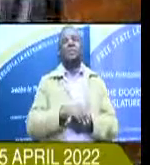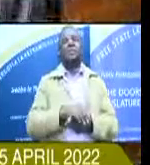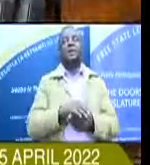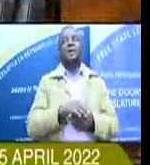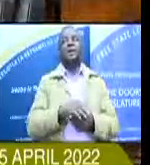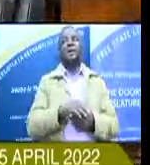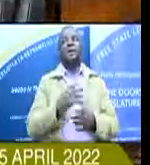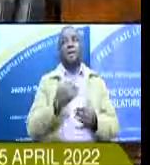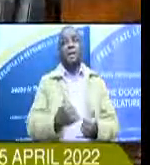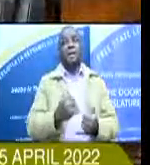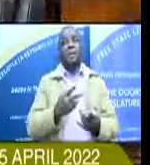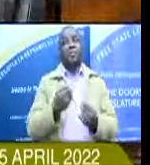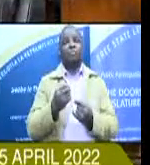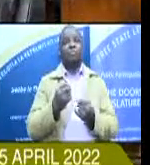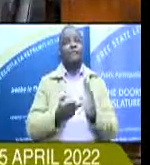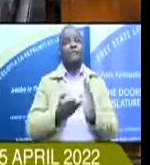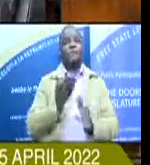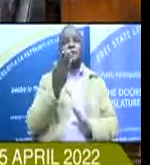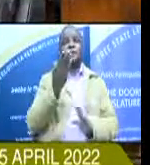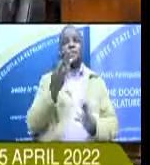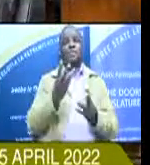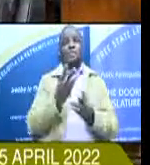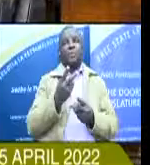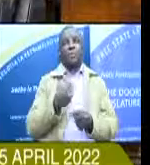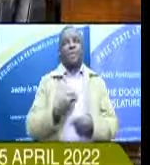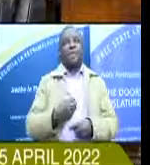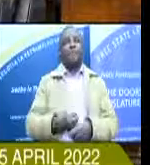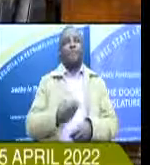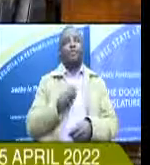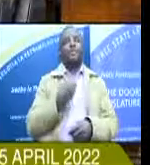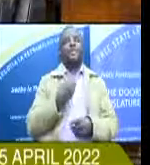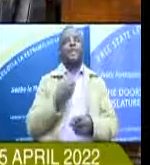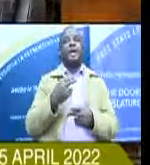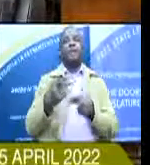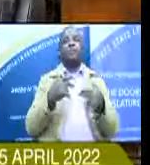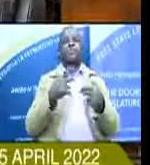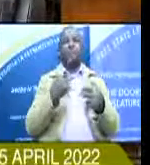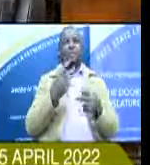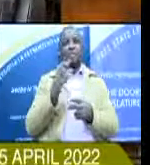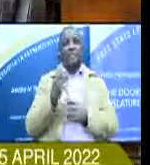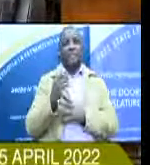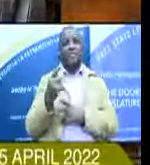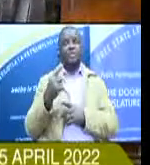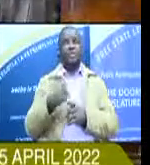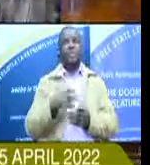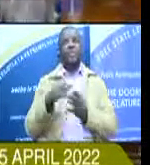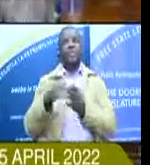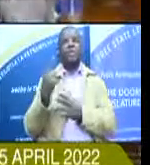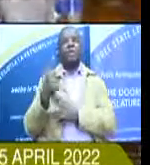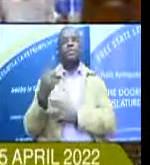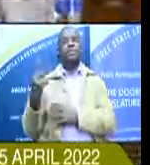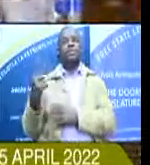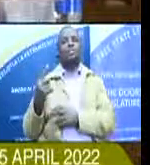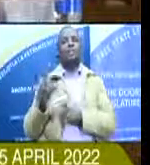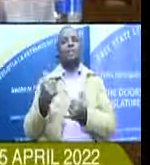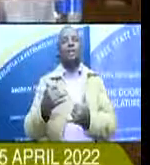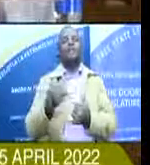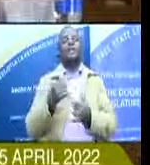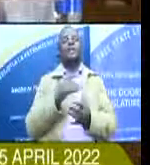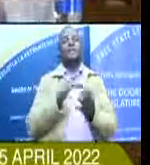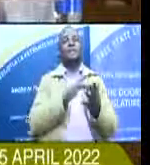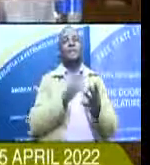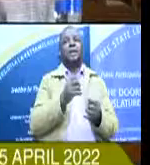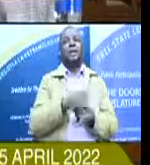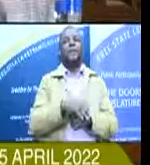youth. We have increased the number of youth zones from 50 to 122 in our facilities. To